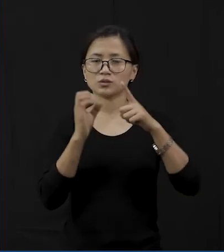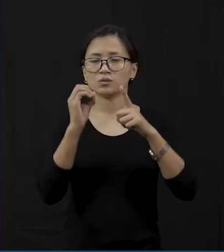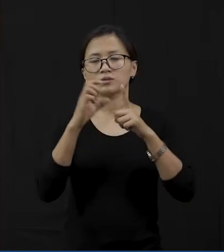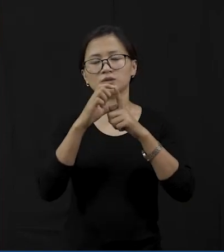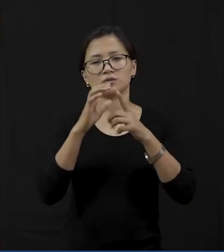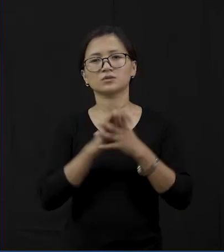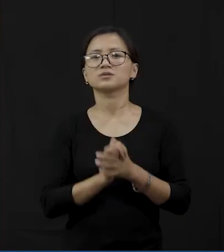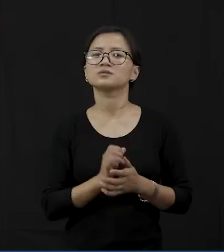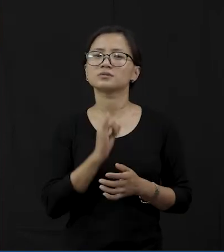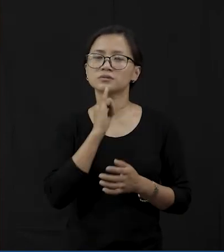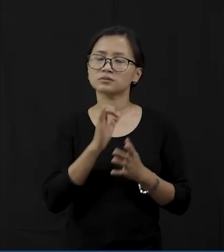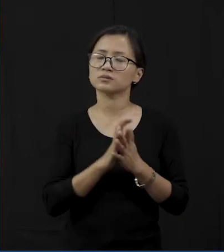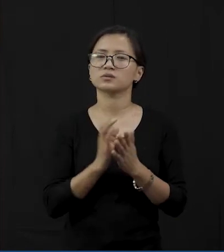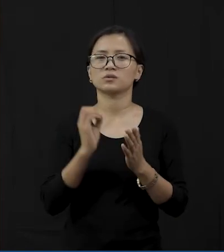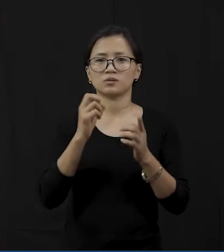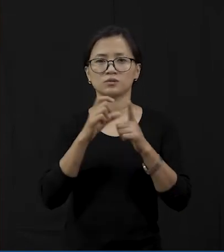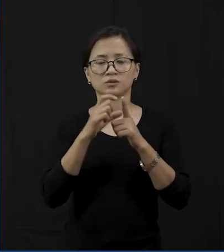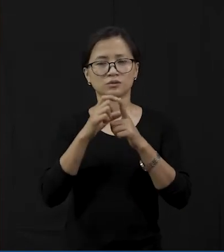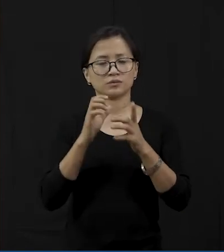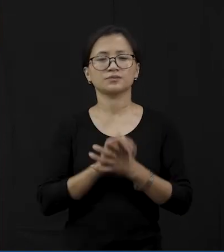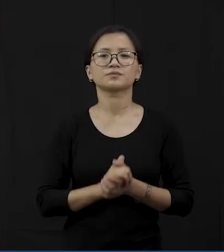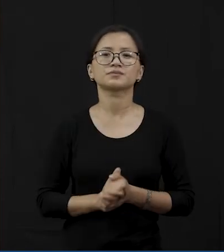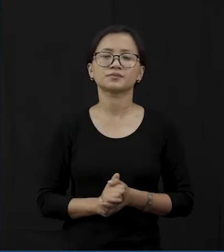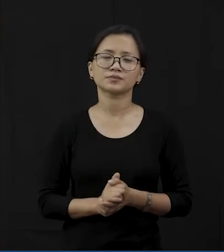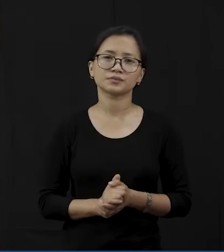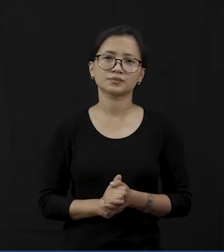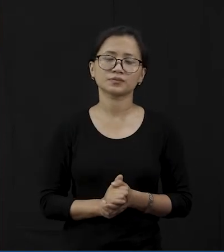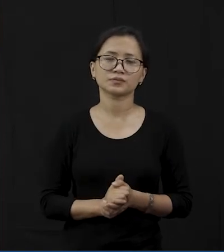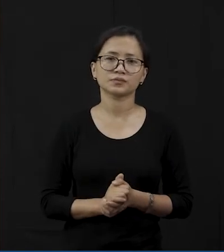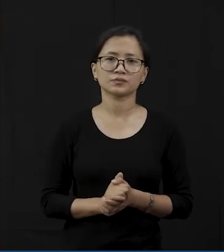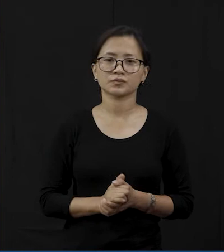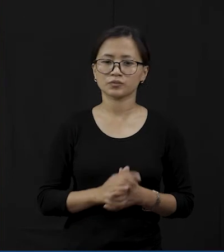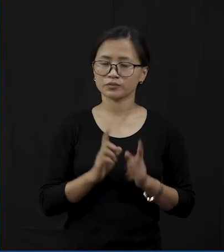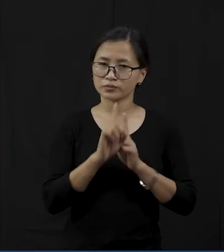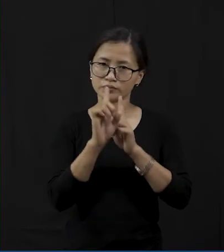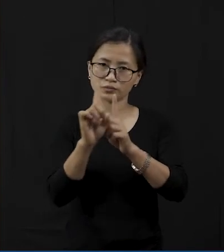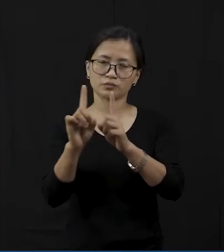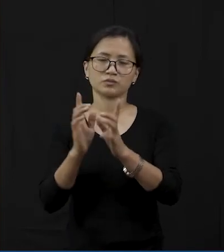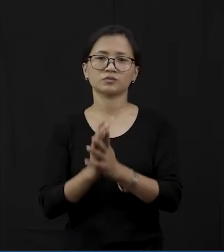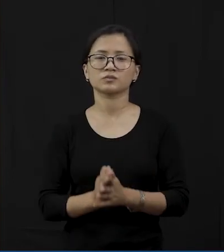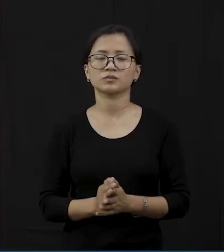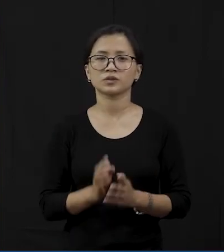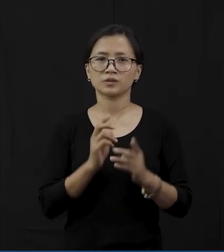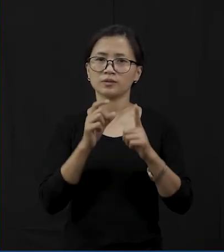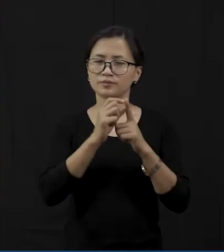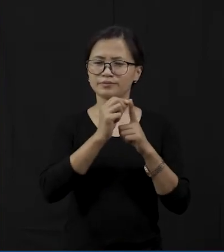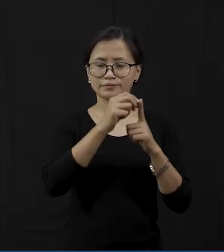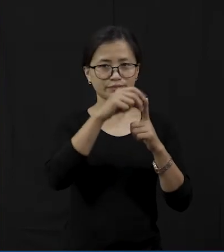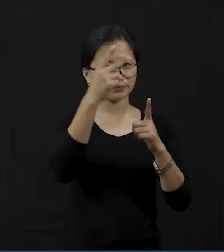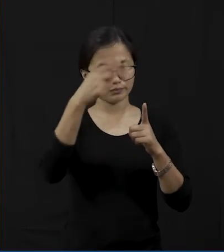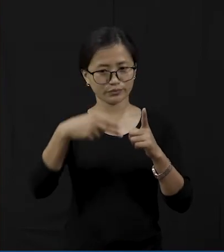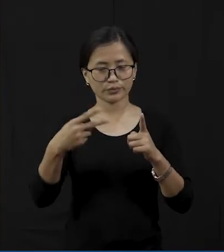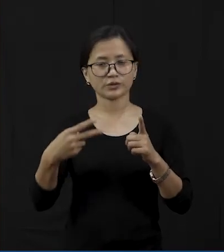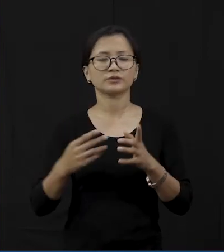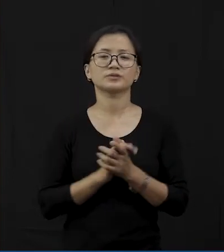odd plus odd makes even. So we are going to follow that pattern. Okay.